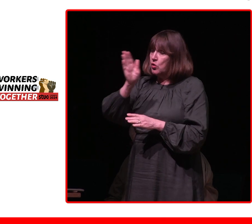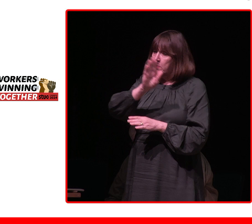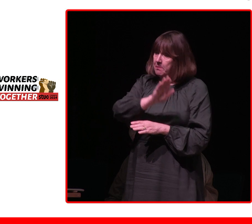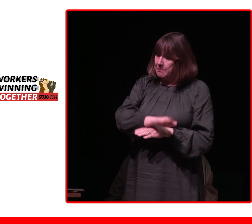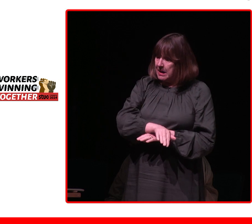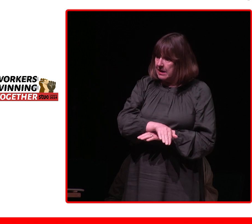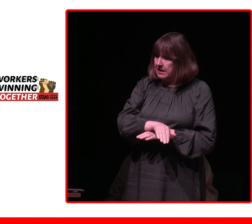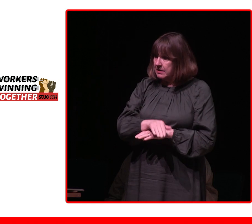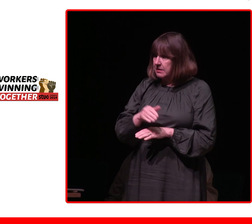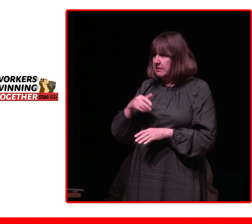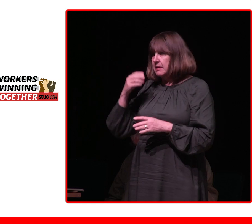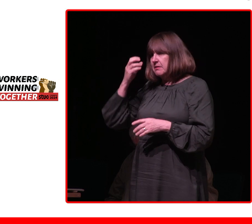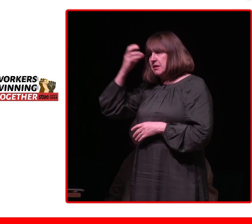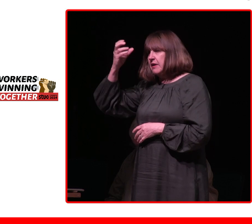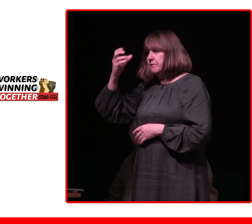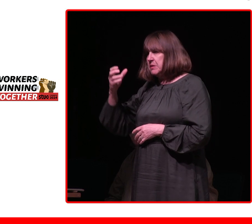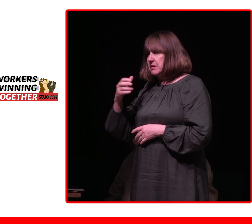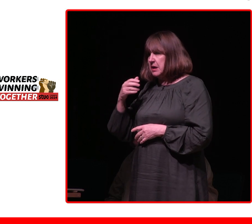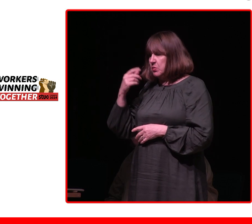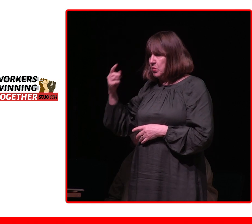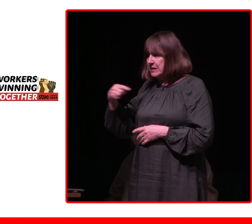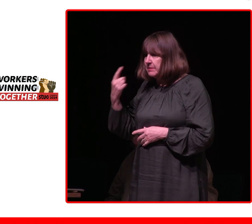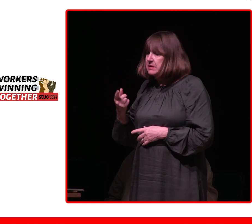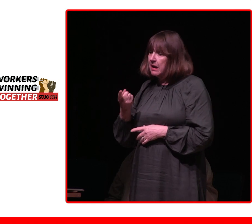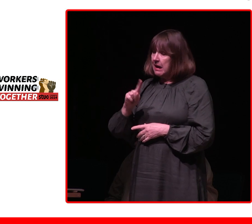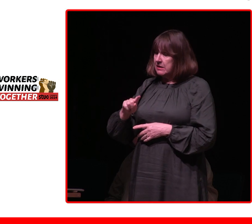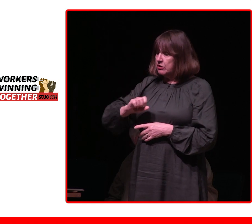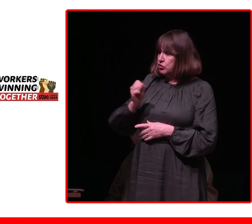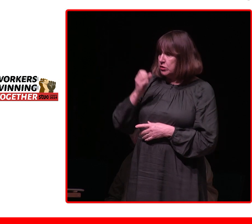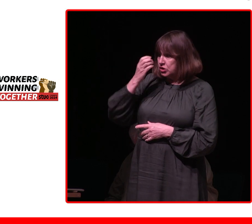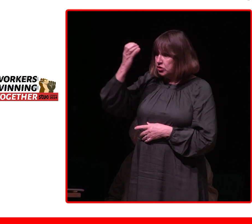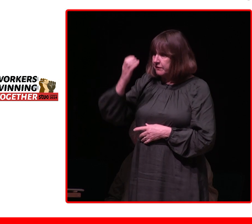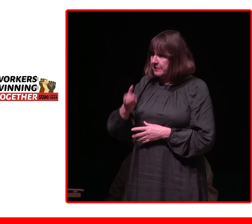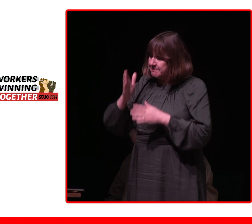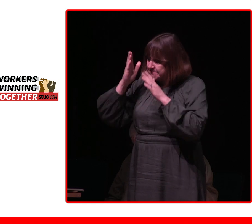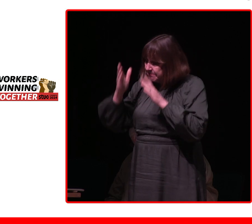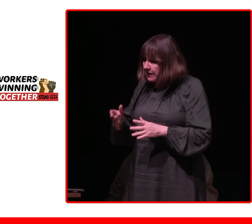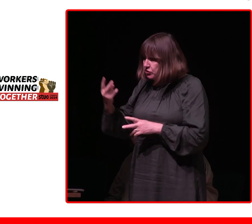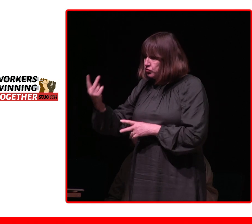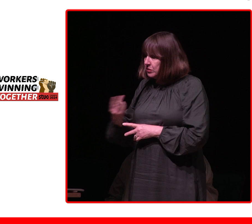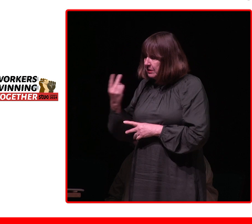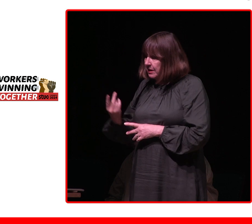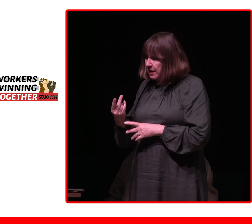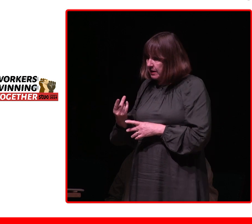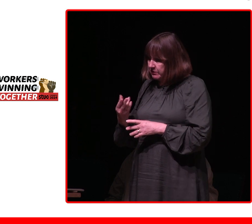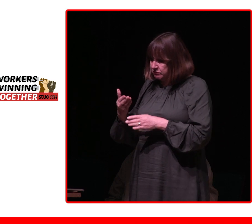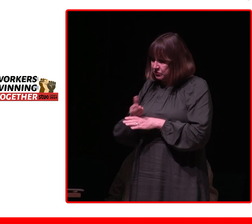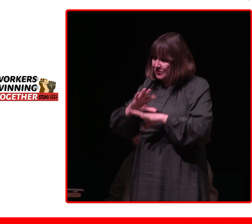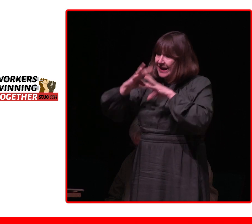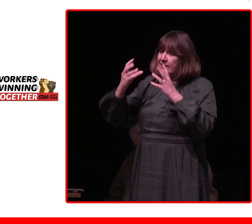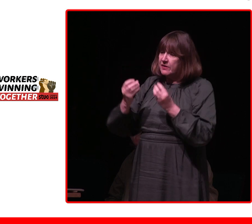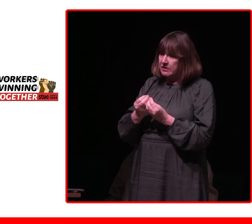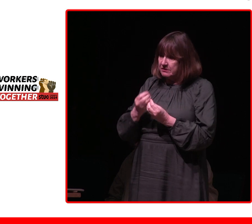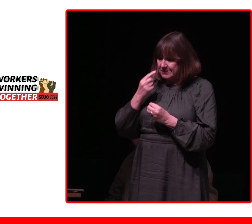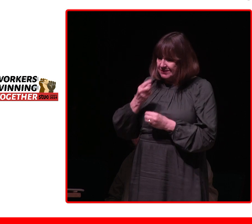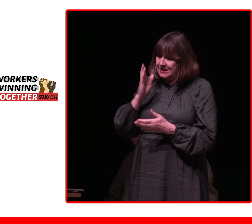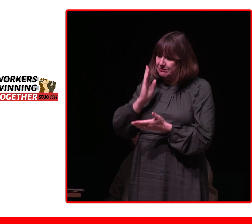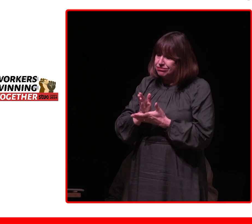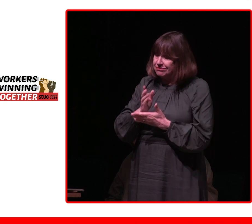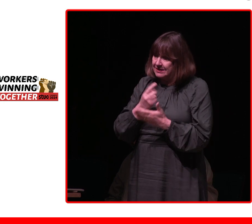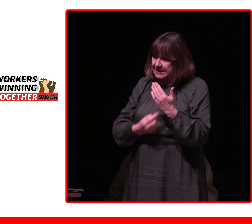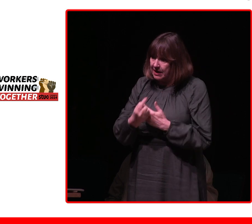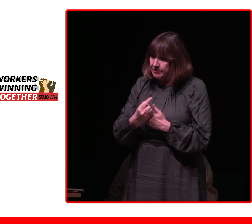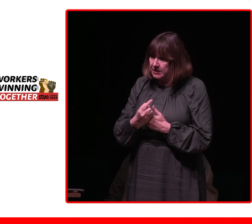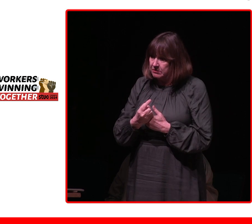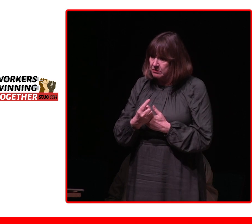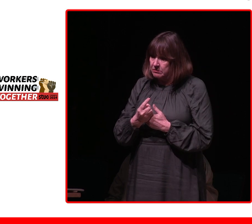government in Westminster and the Scottish Government must do everything they can to ensure this happens, and that's what we are calling